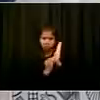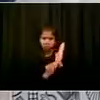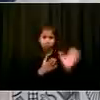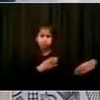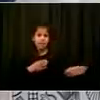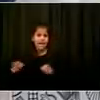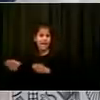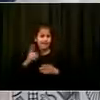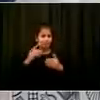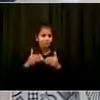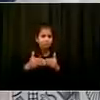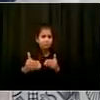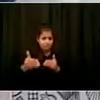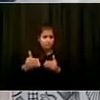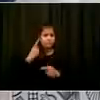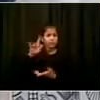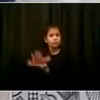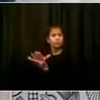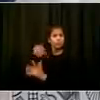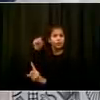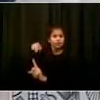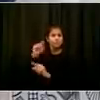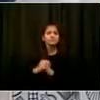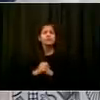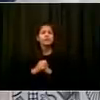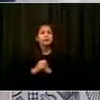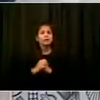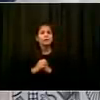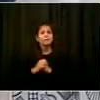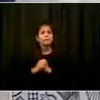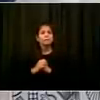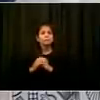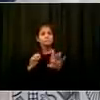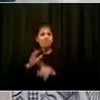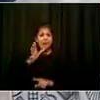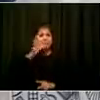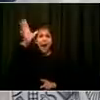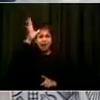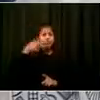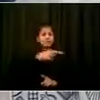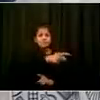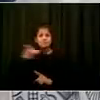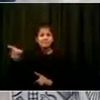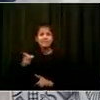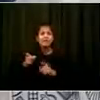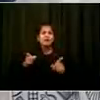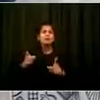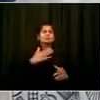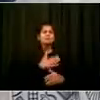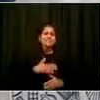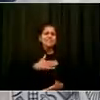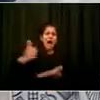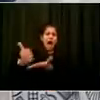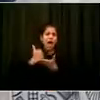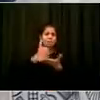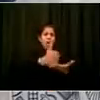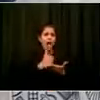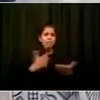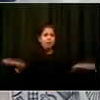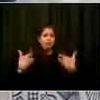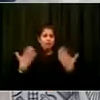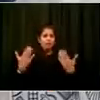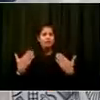role in helping us reopen schools. And that starts with getting those test consent forms in. A lot of parents have answered that call. I'm going